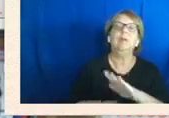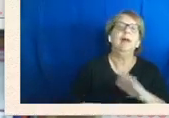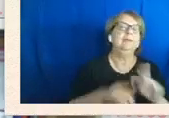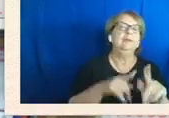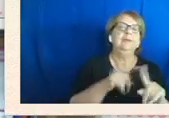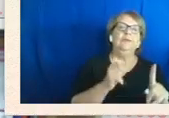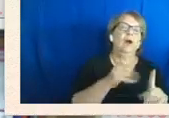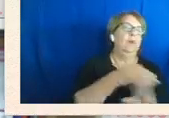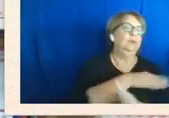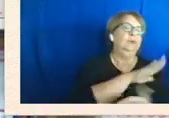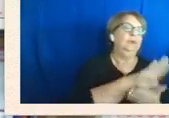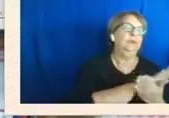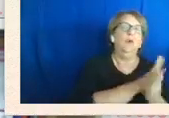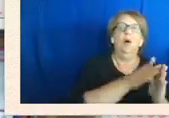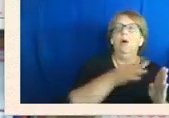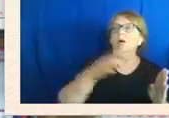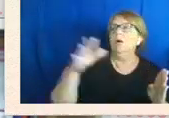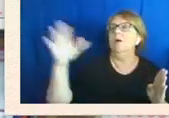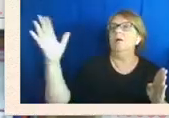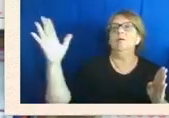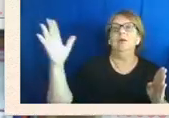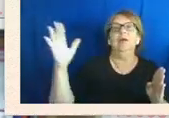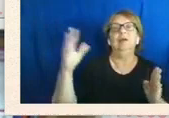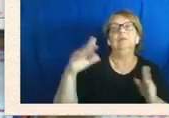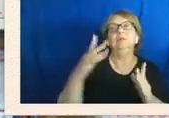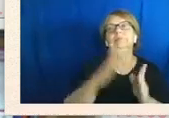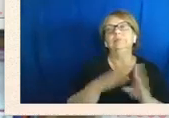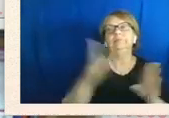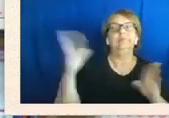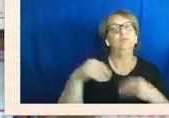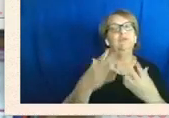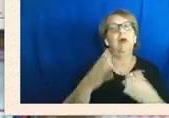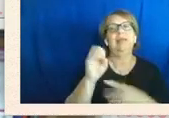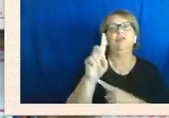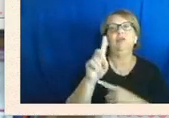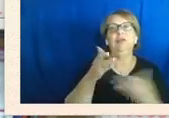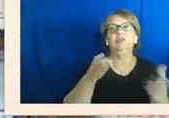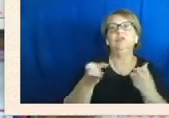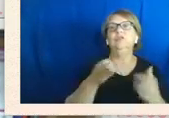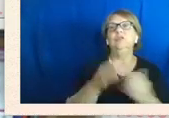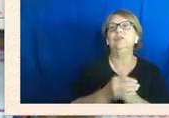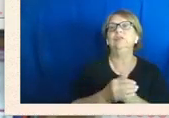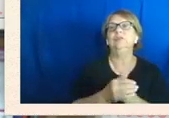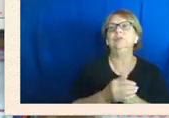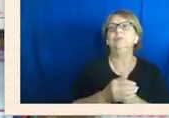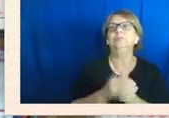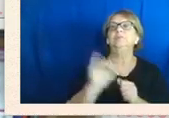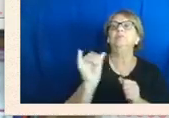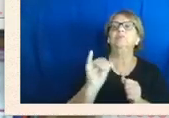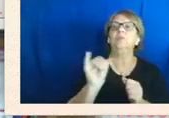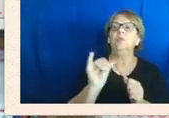preschool all the way up regarding education services. Further, they also have